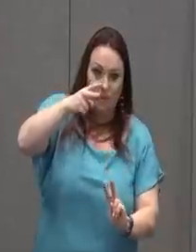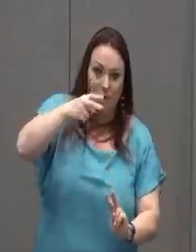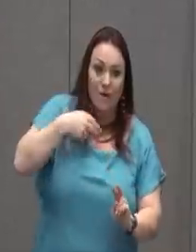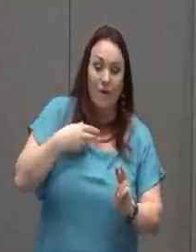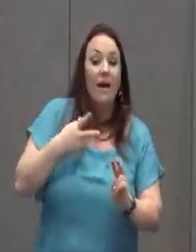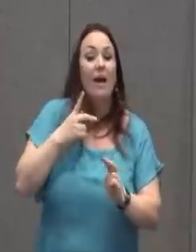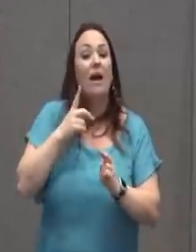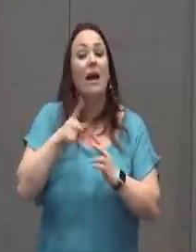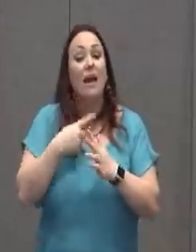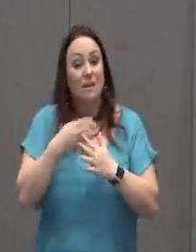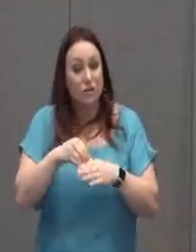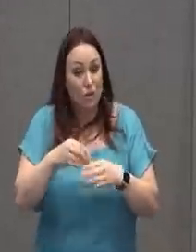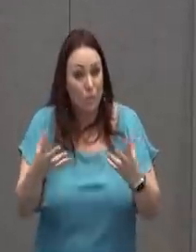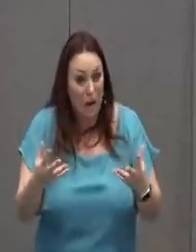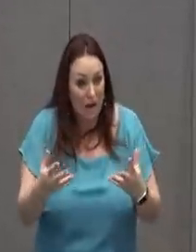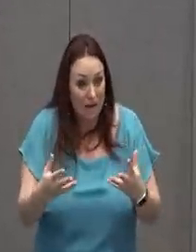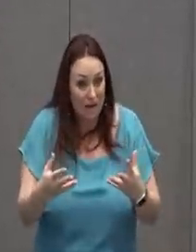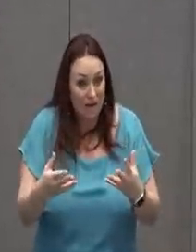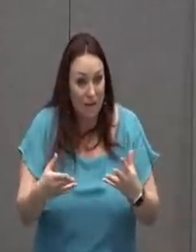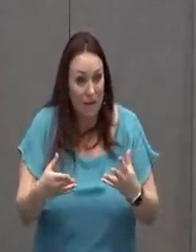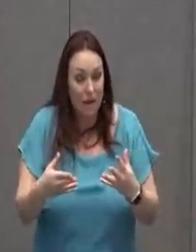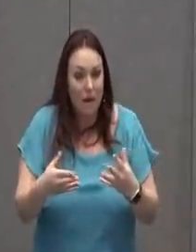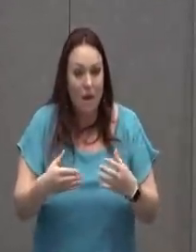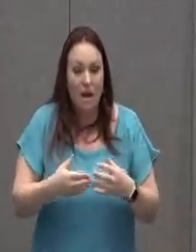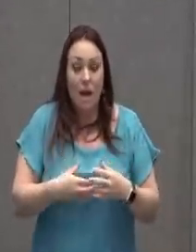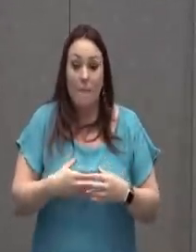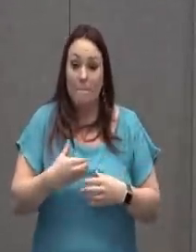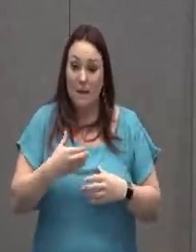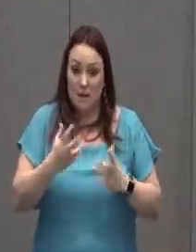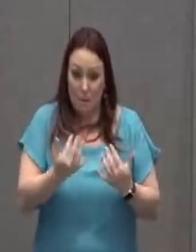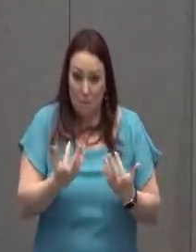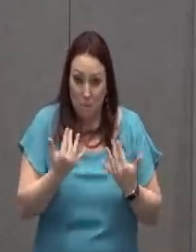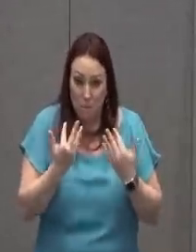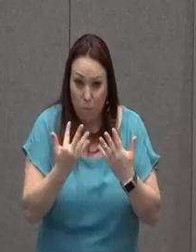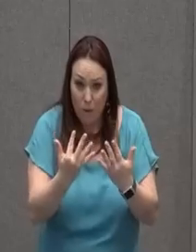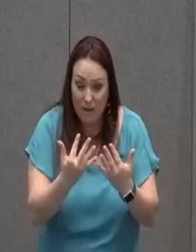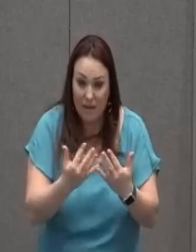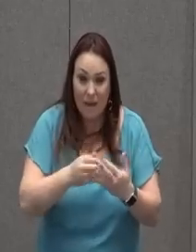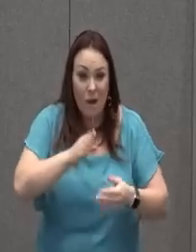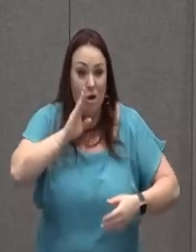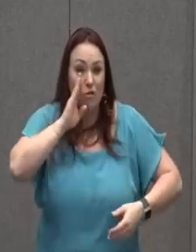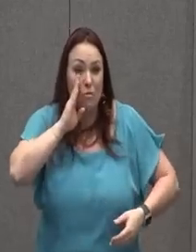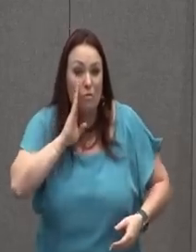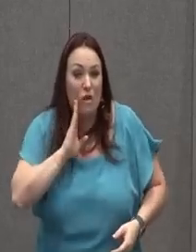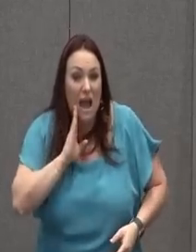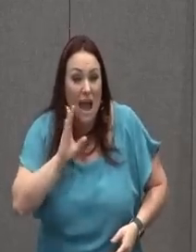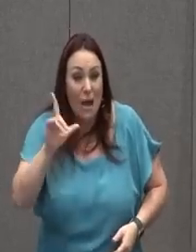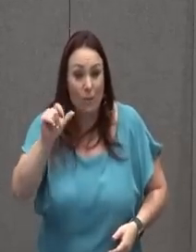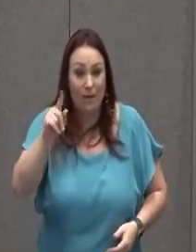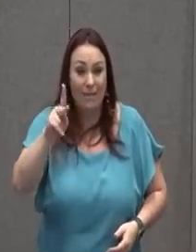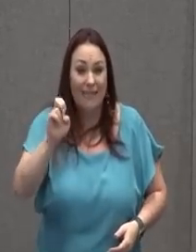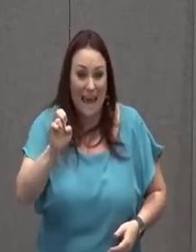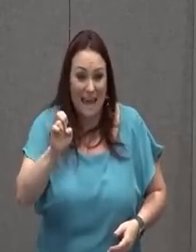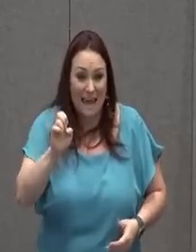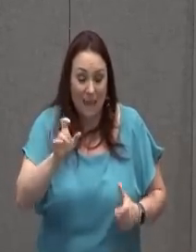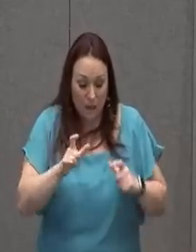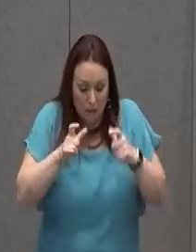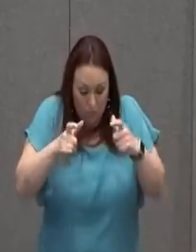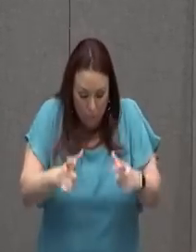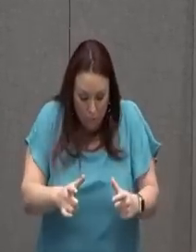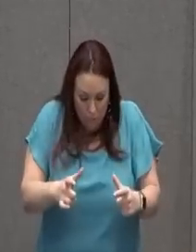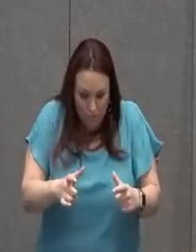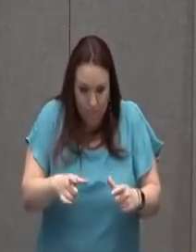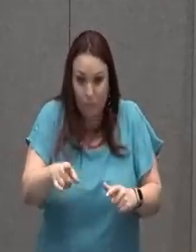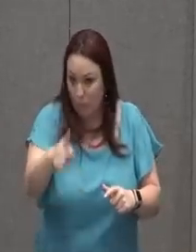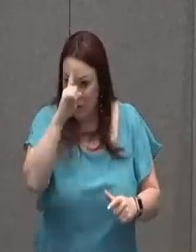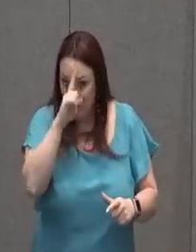and fell into a boiling brown lake. Oh, what do you think the boiling